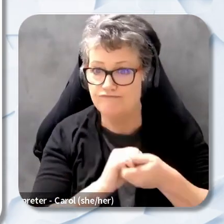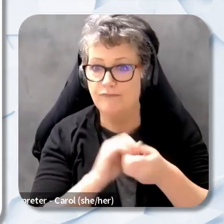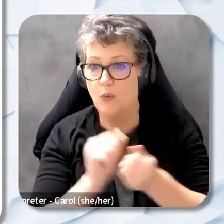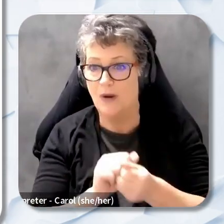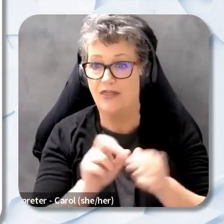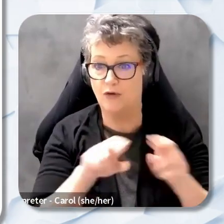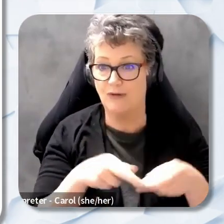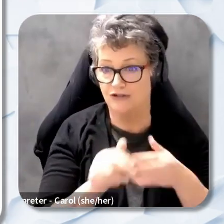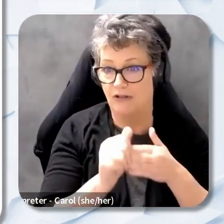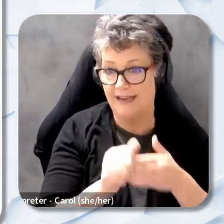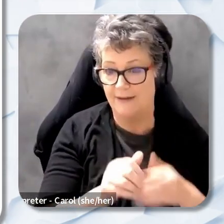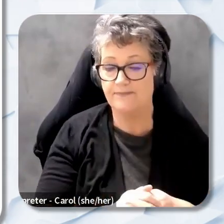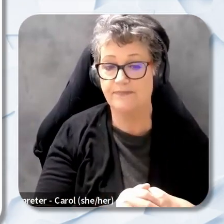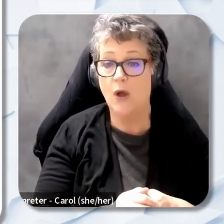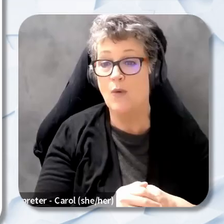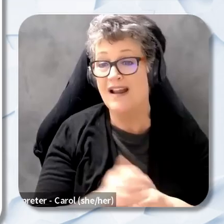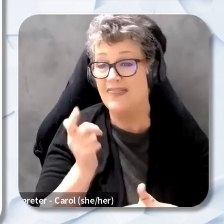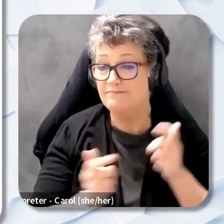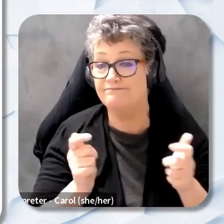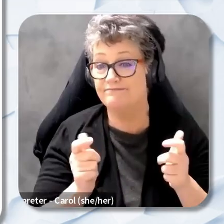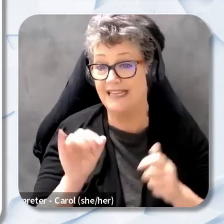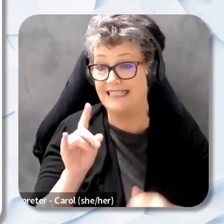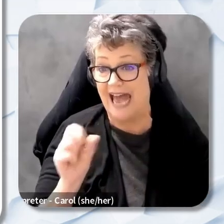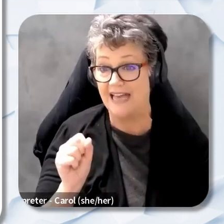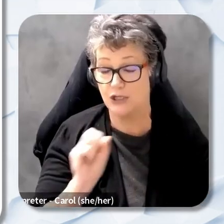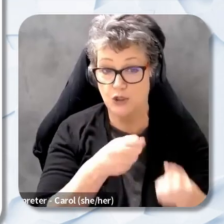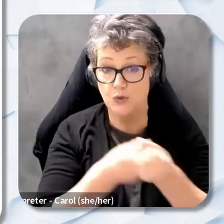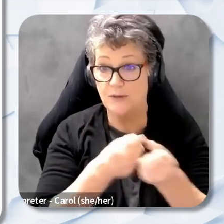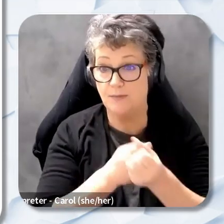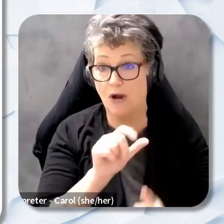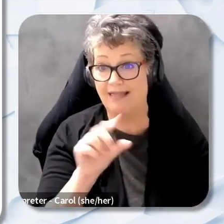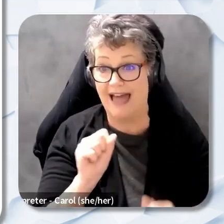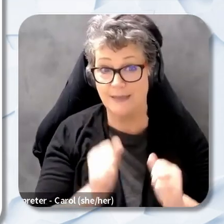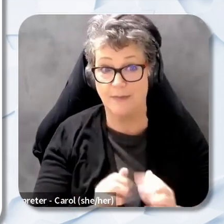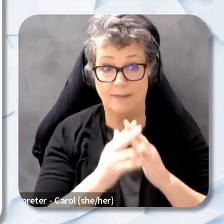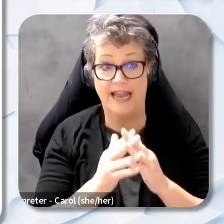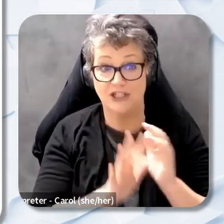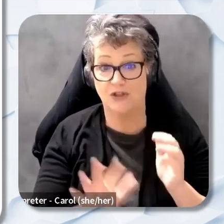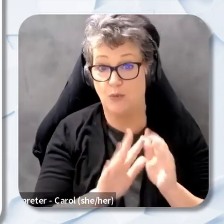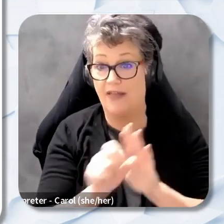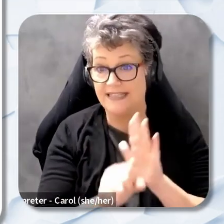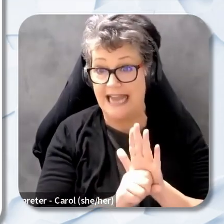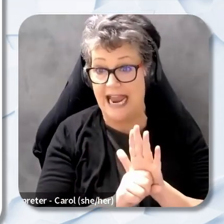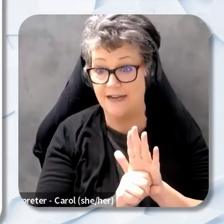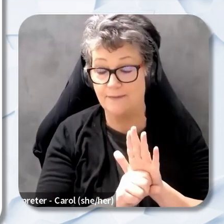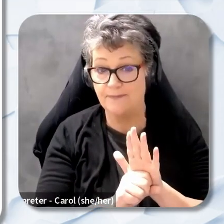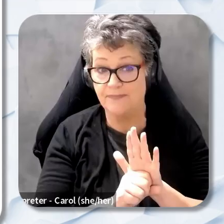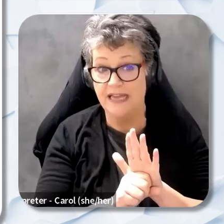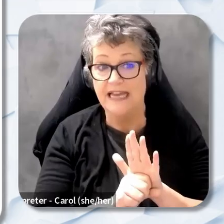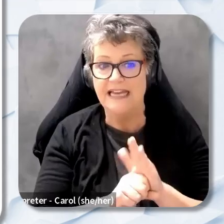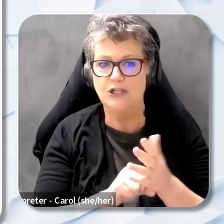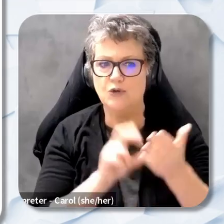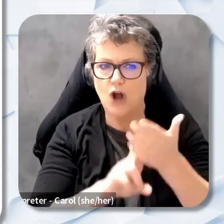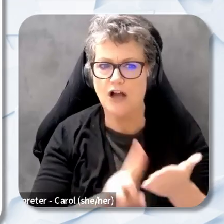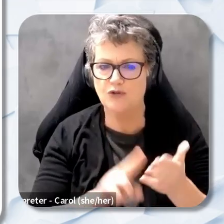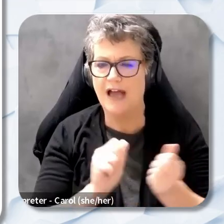leads. One of the major tasks to support class implementation throughout the state is to